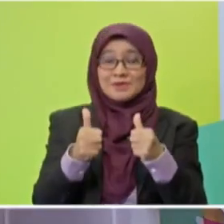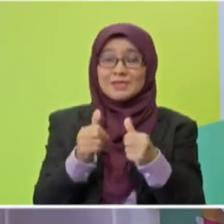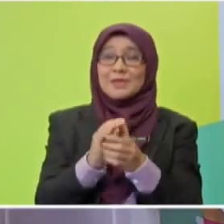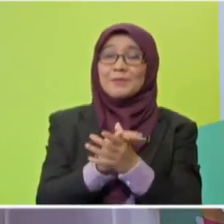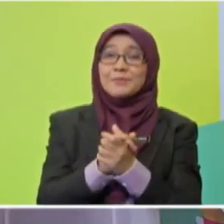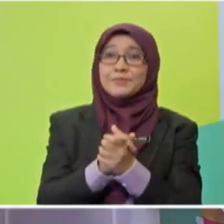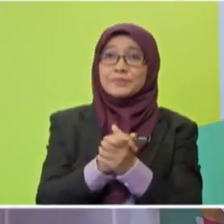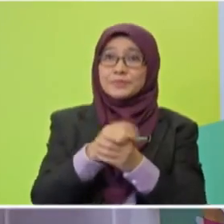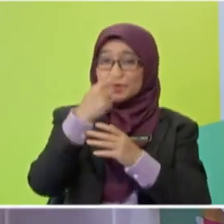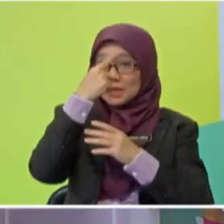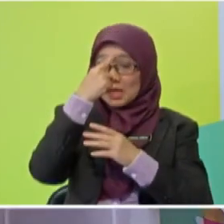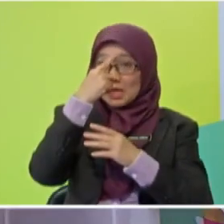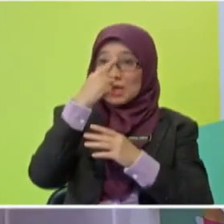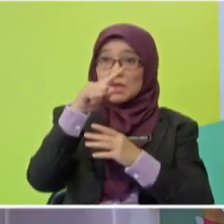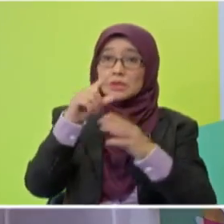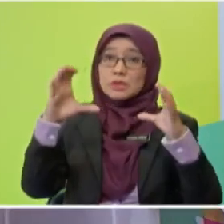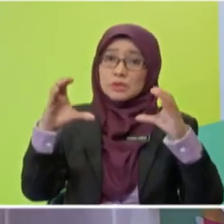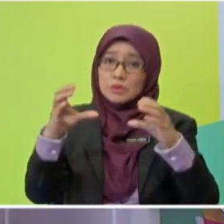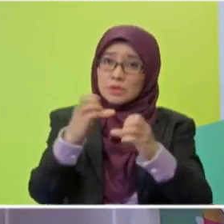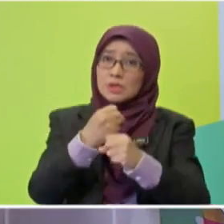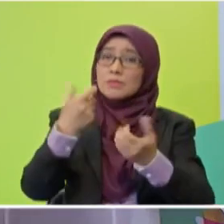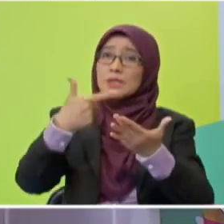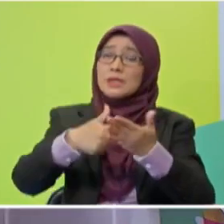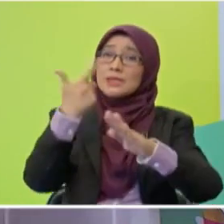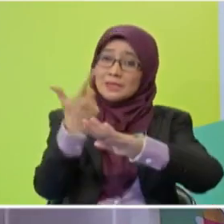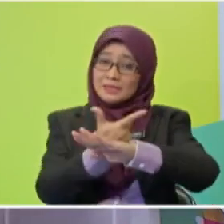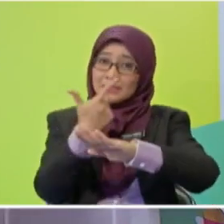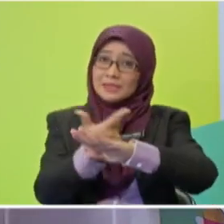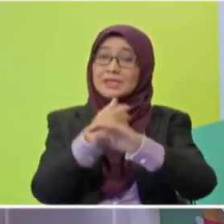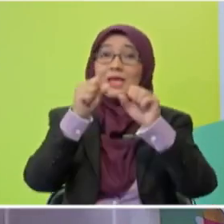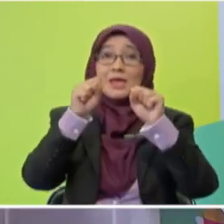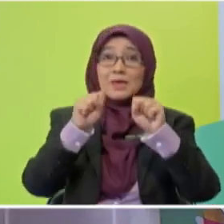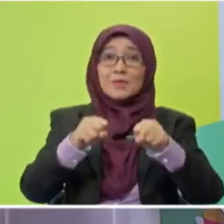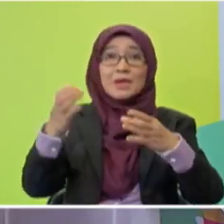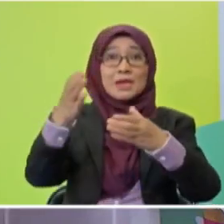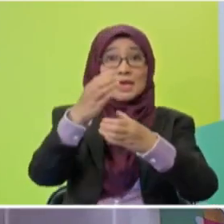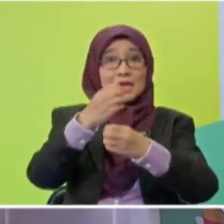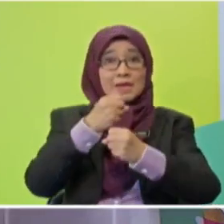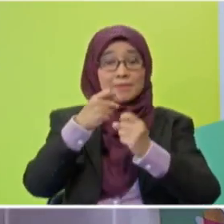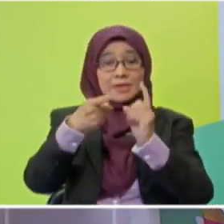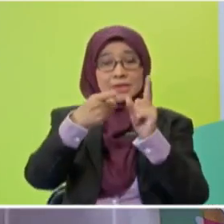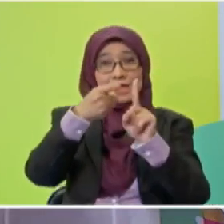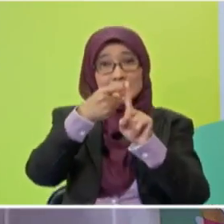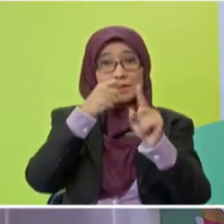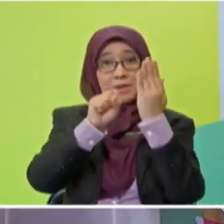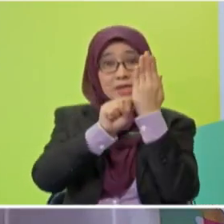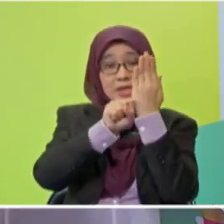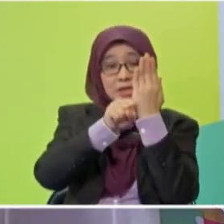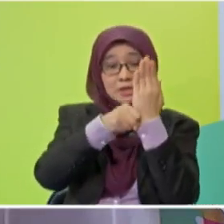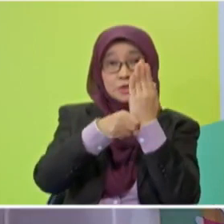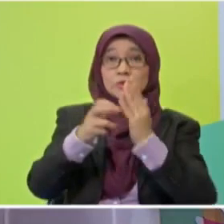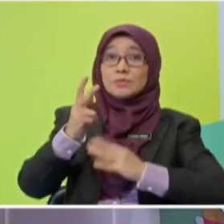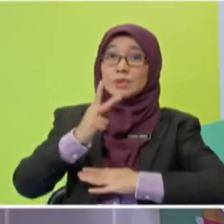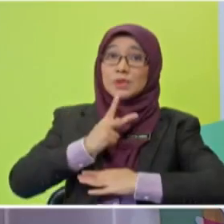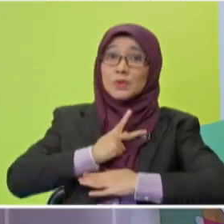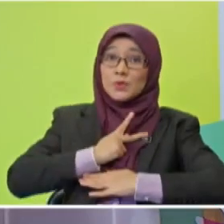informations, for more interactive activities, kids out there, you can log into Sumberku portal. Okay, there are plenty of exercise there you